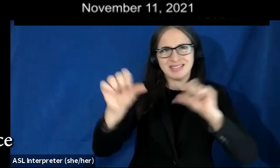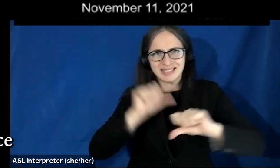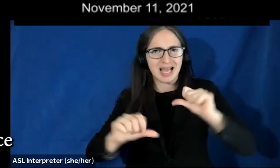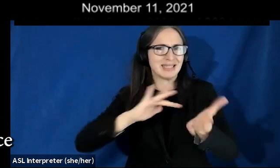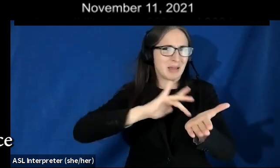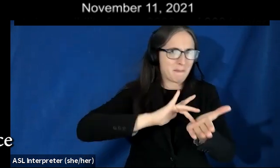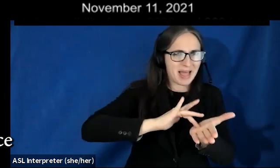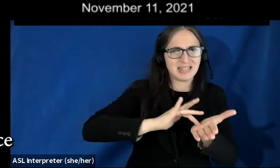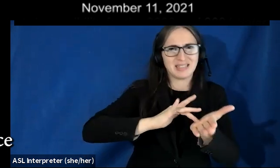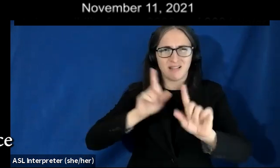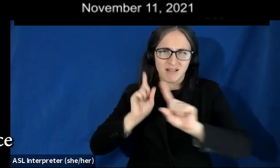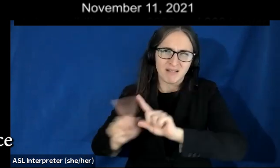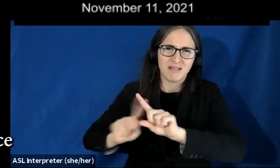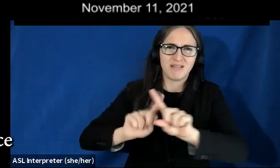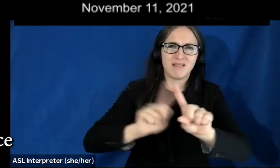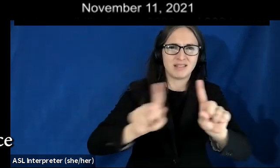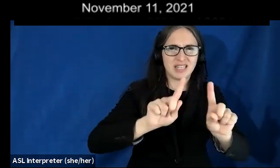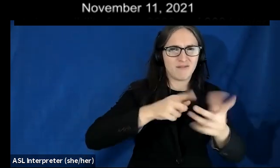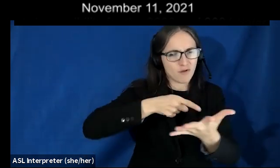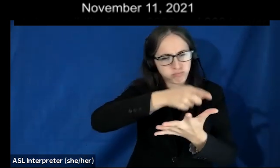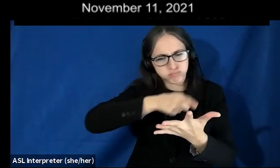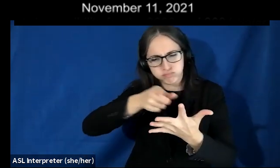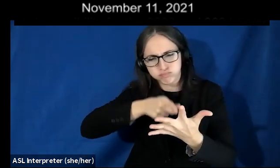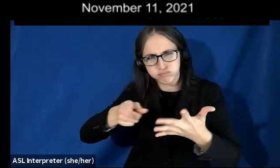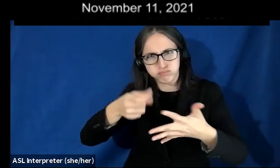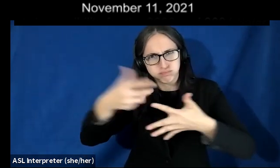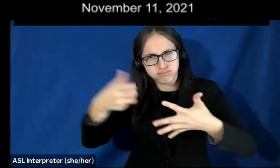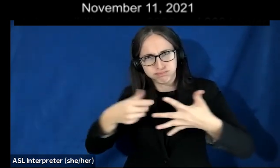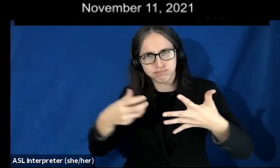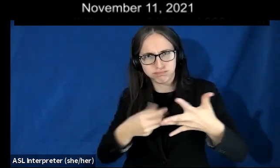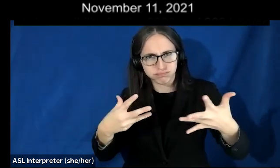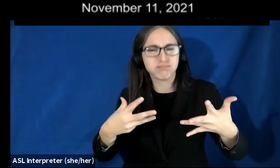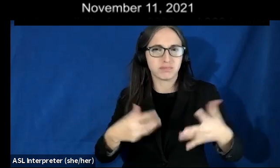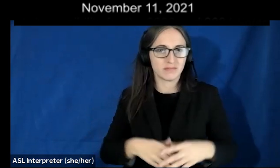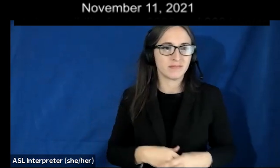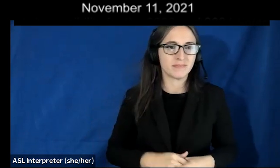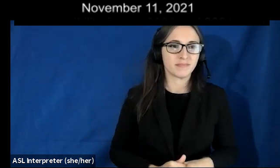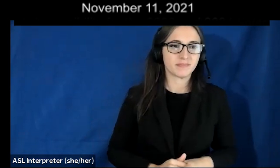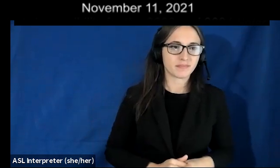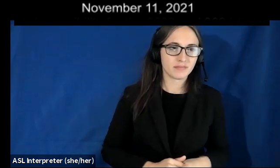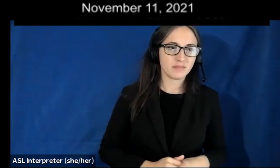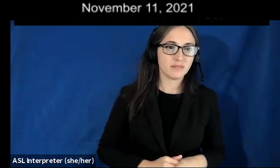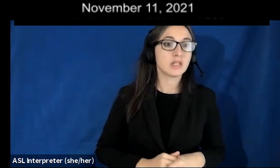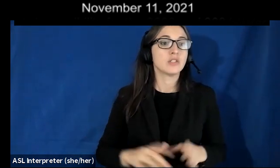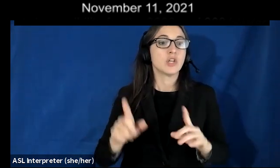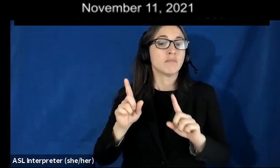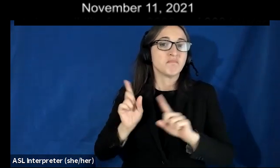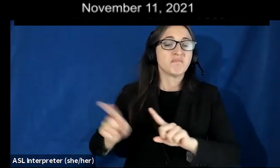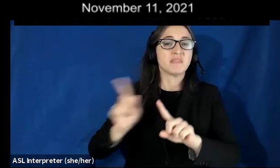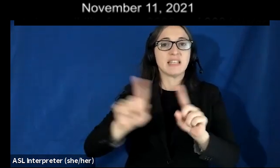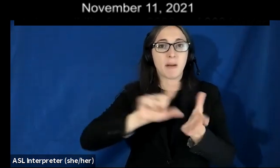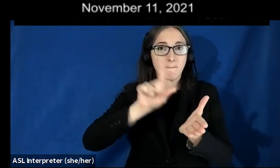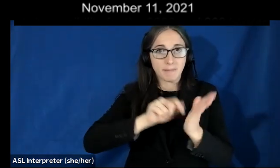medicine, or other different branches of science. Publishing journals were analyzed and prepared by Bullen